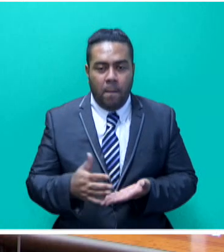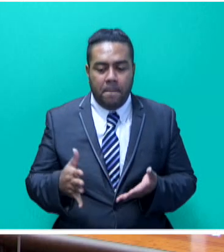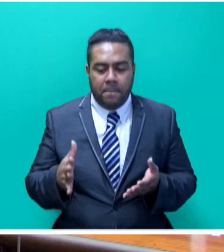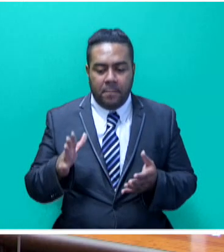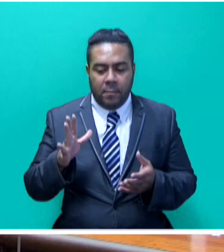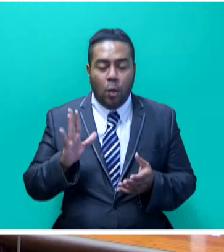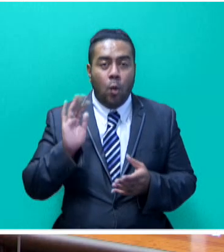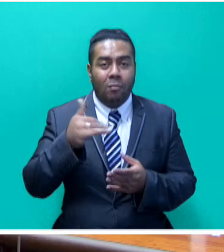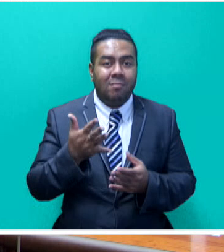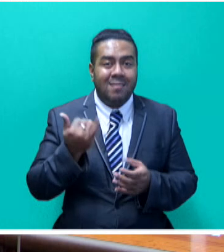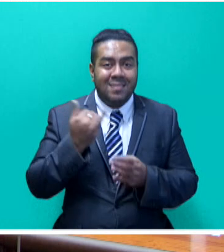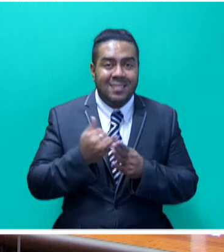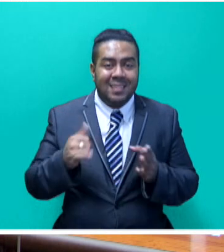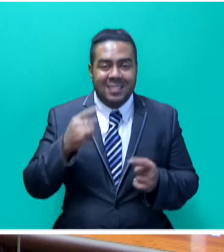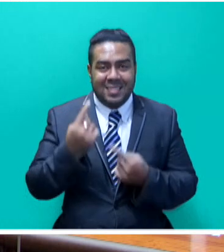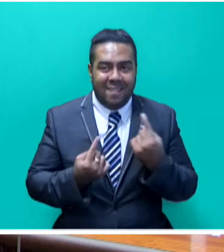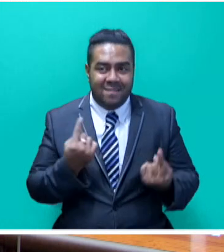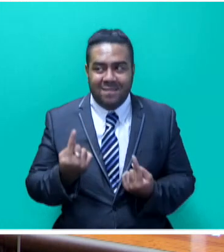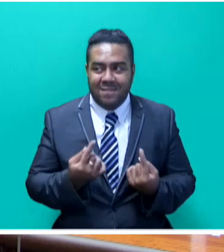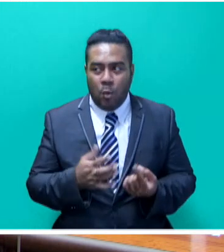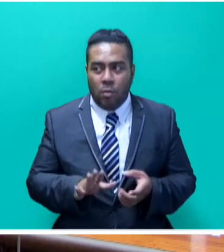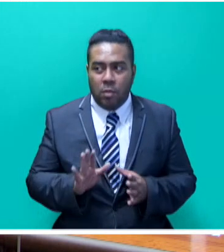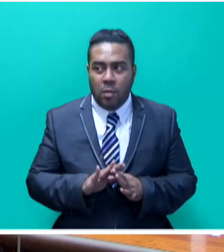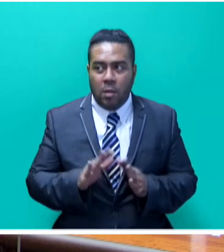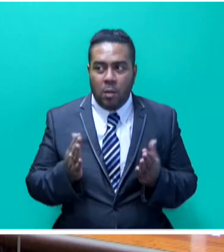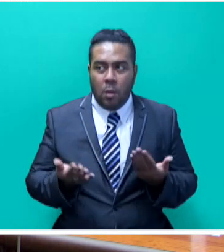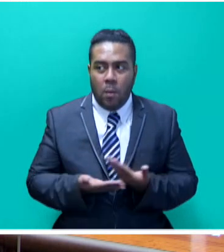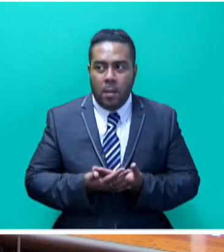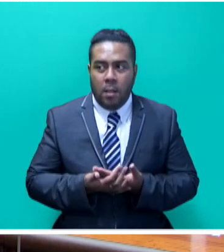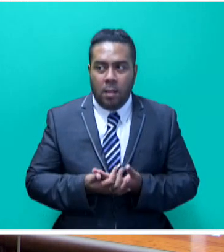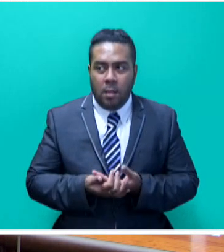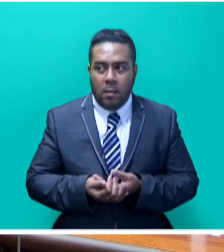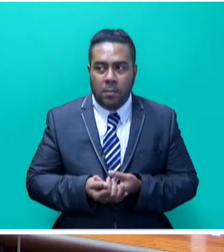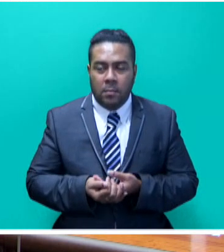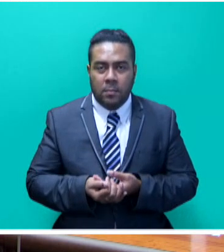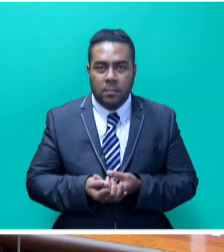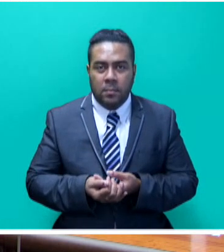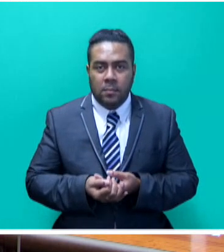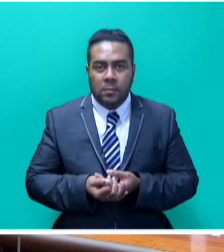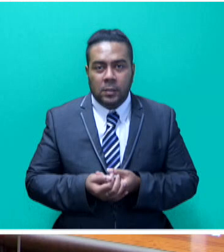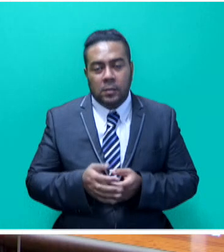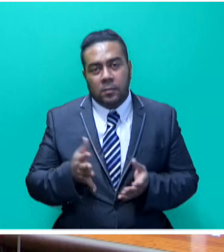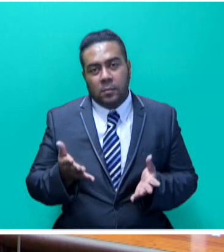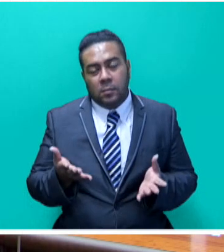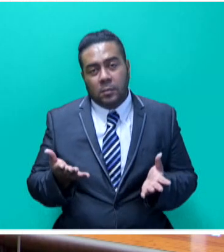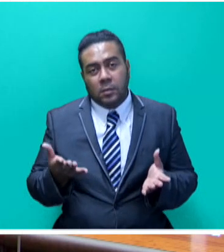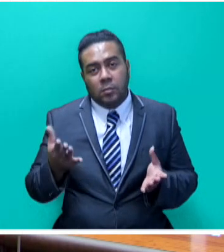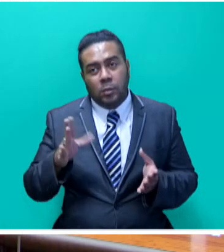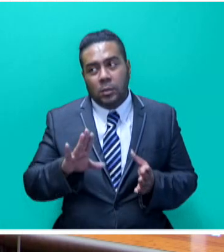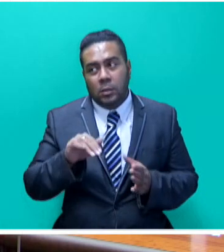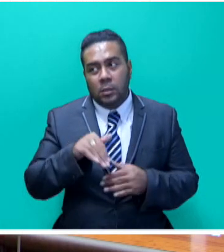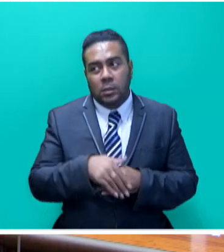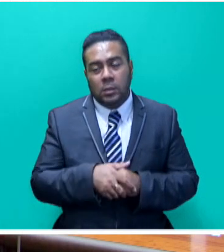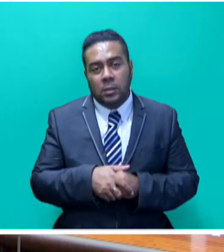the industry itself. With the global crisis far from over and survival still at the top of the mind, we